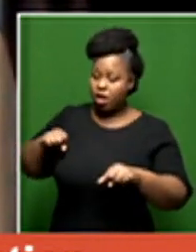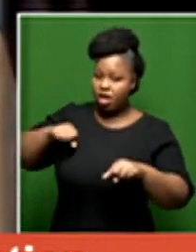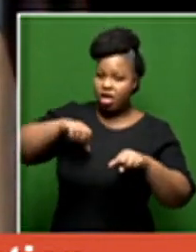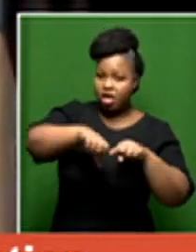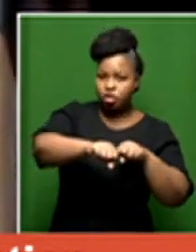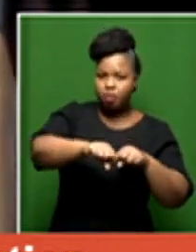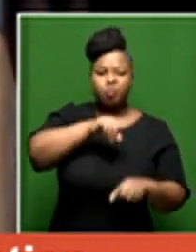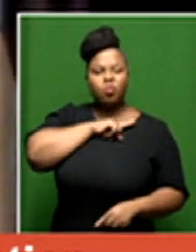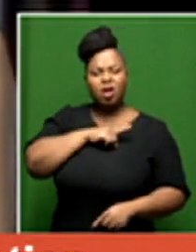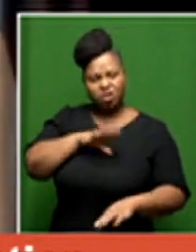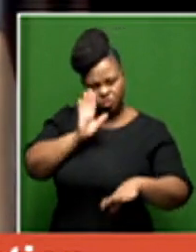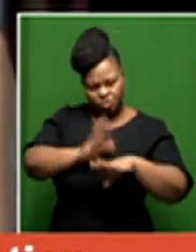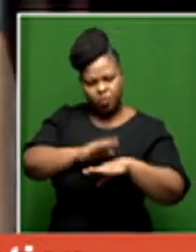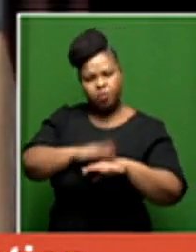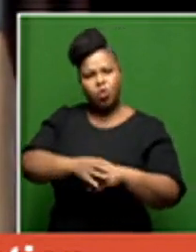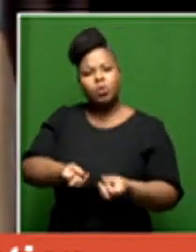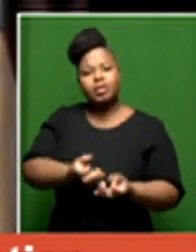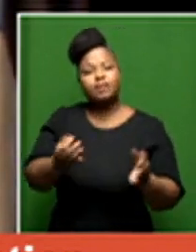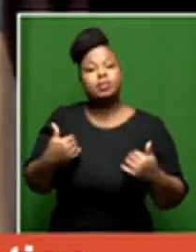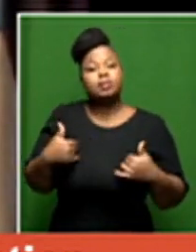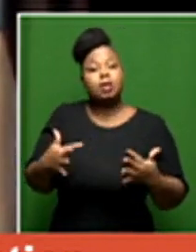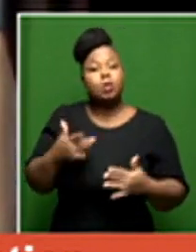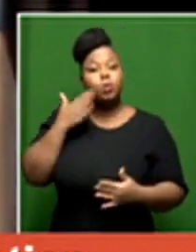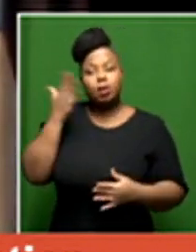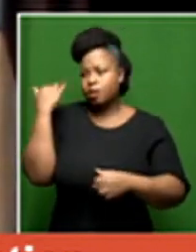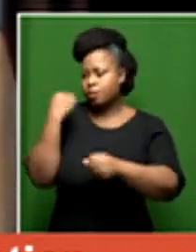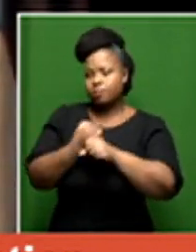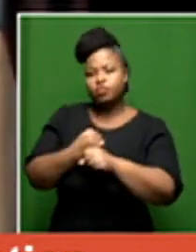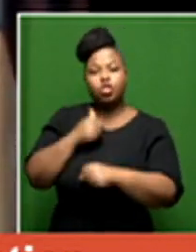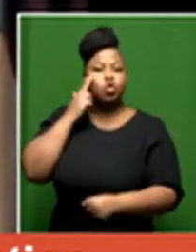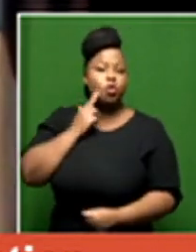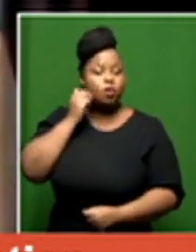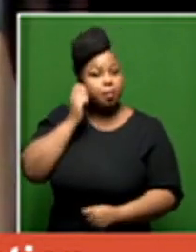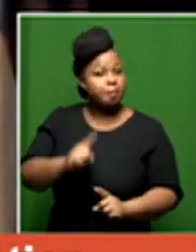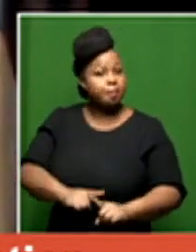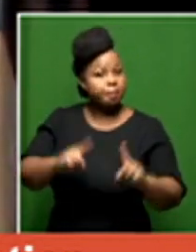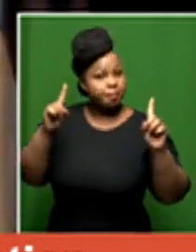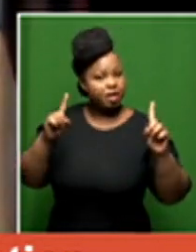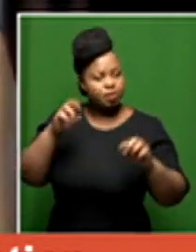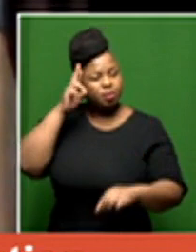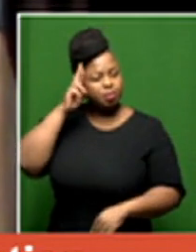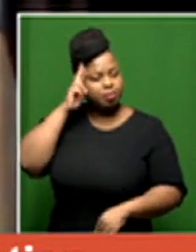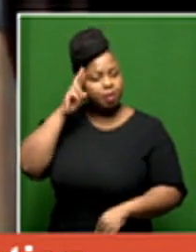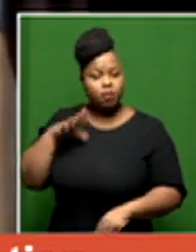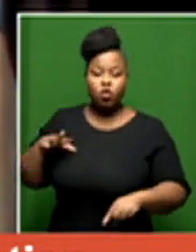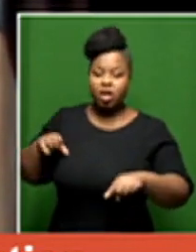drive, just to intensify it started in November last year. But remember that the catch-up